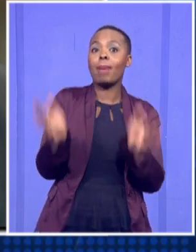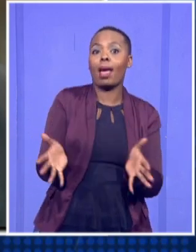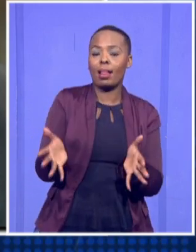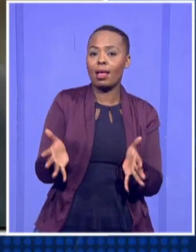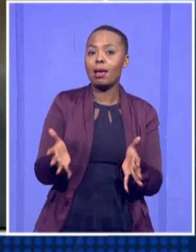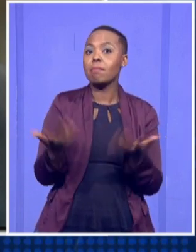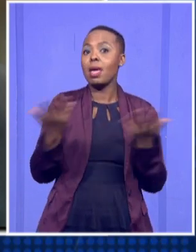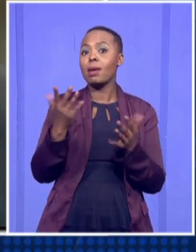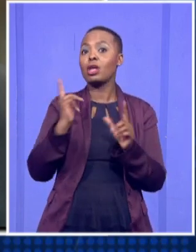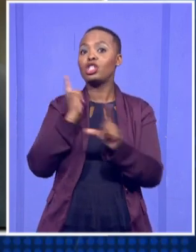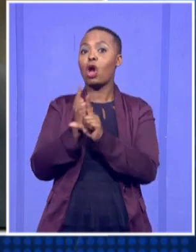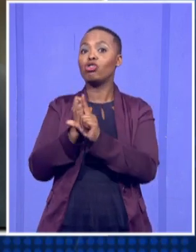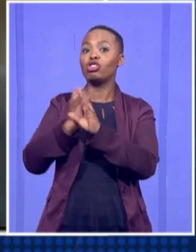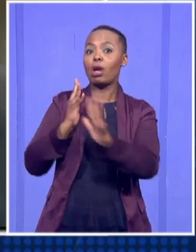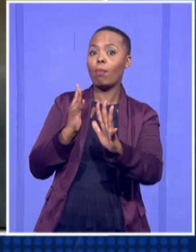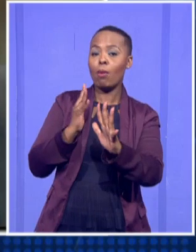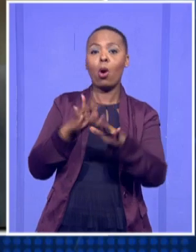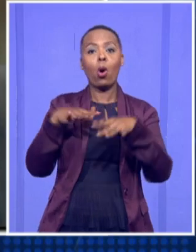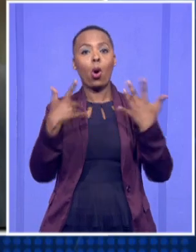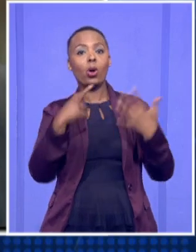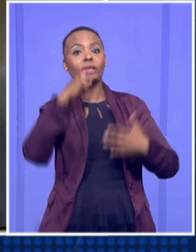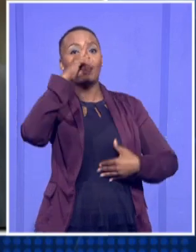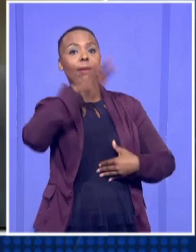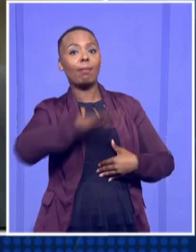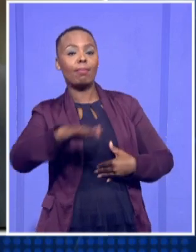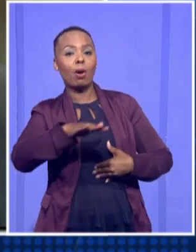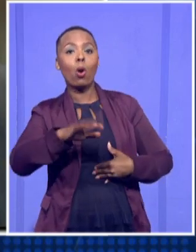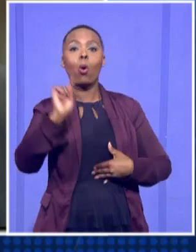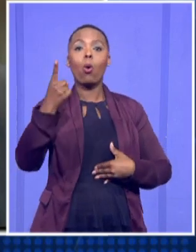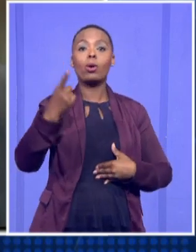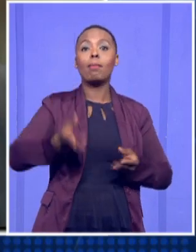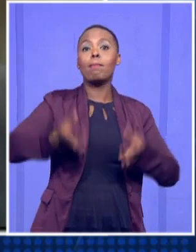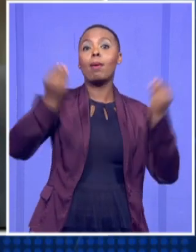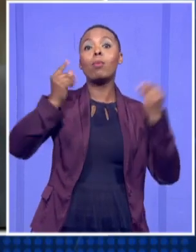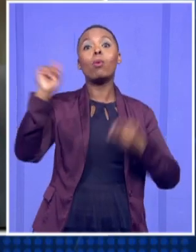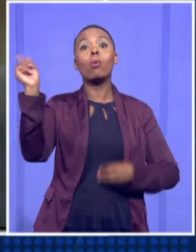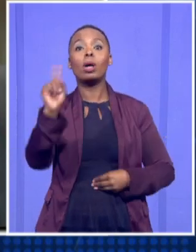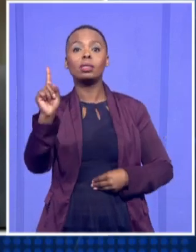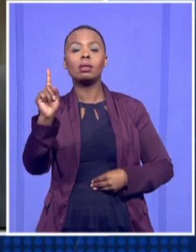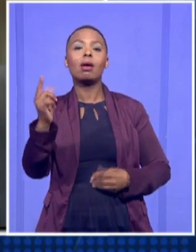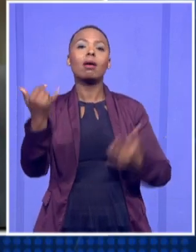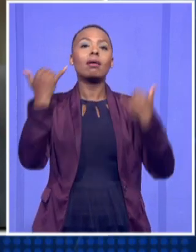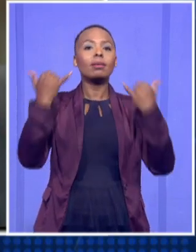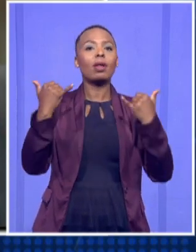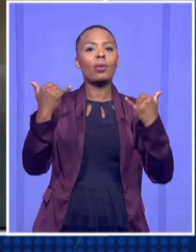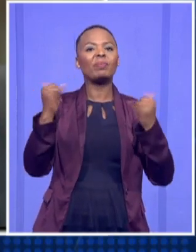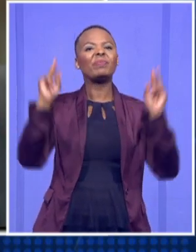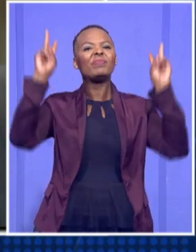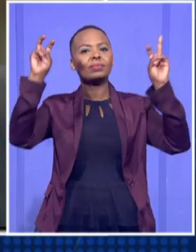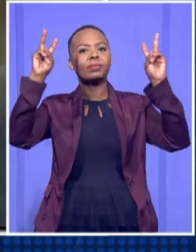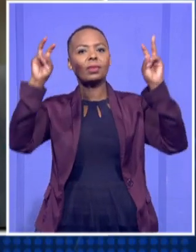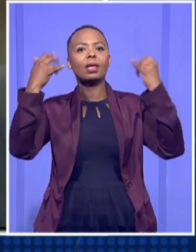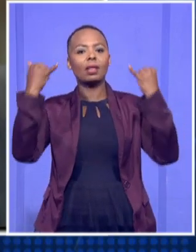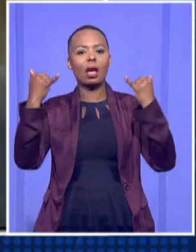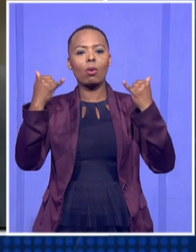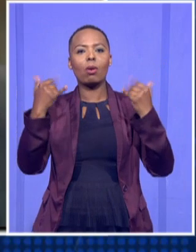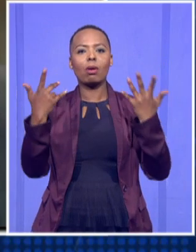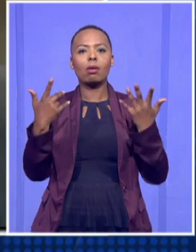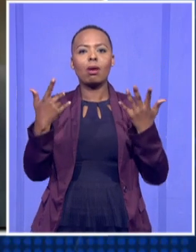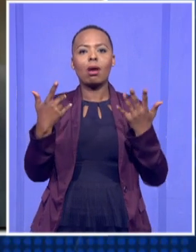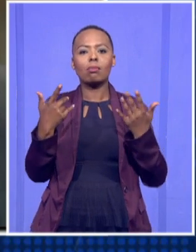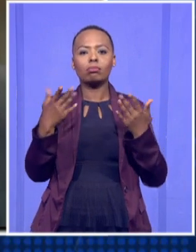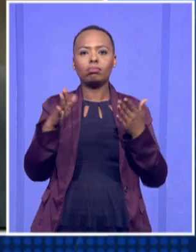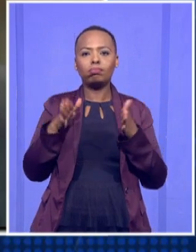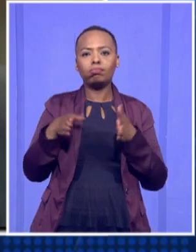the townships or in the suburbs, all you get is a little piece of tar that comes and closes